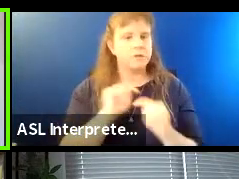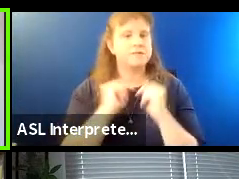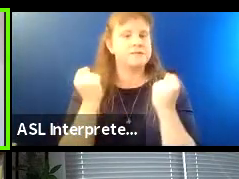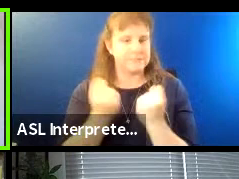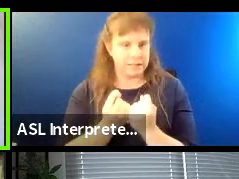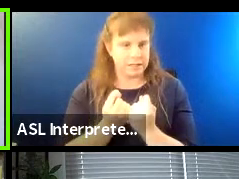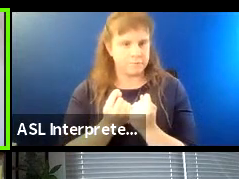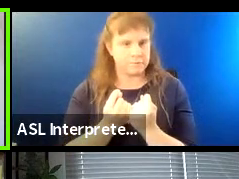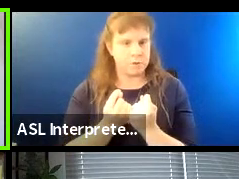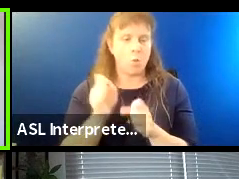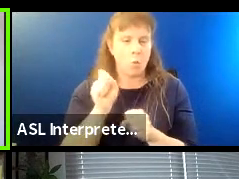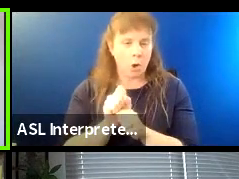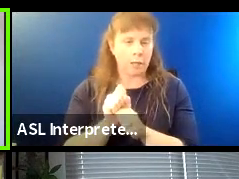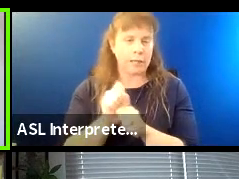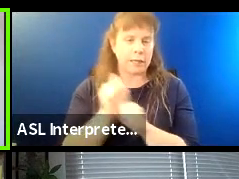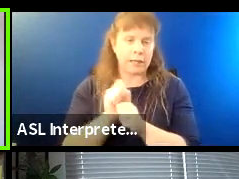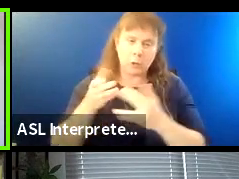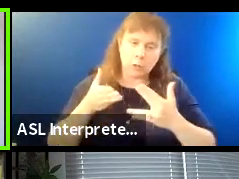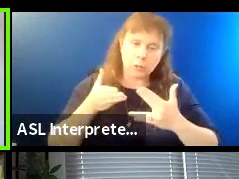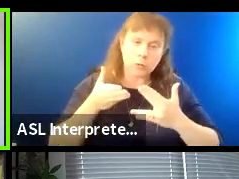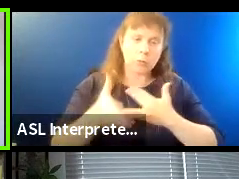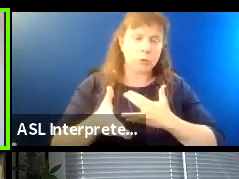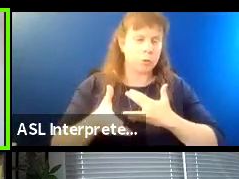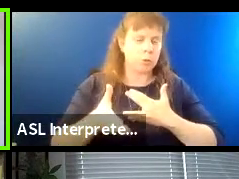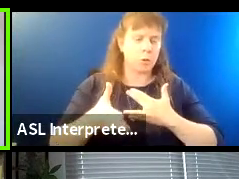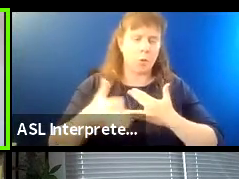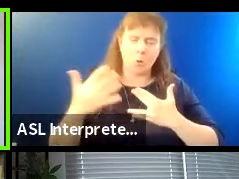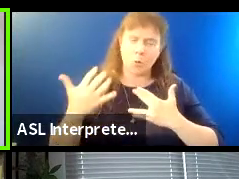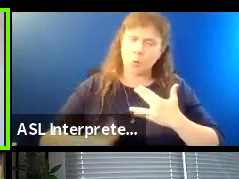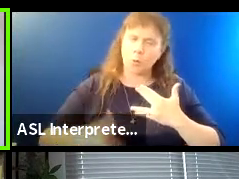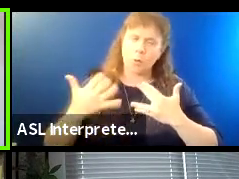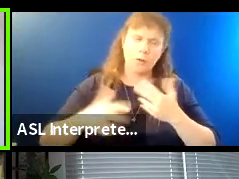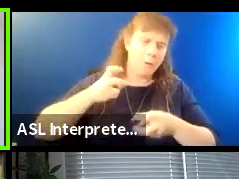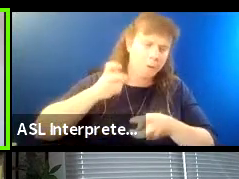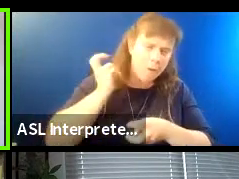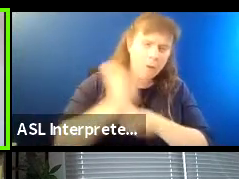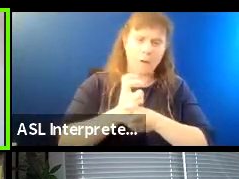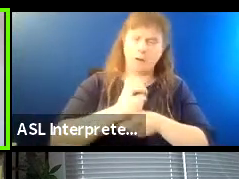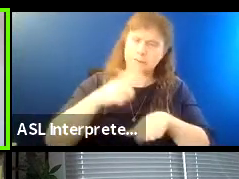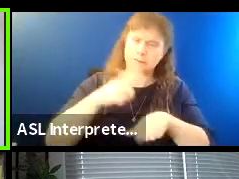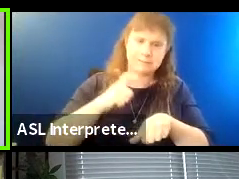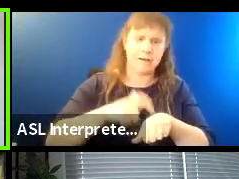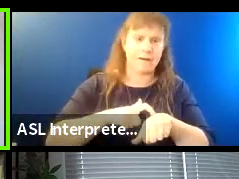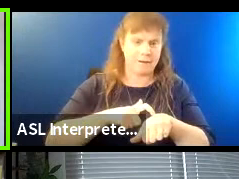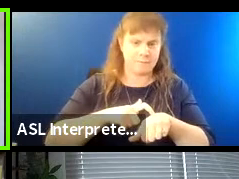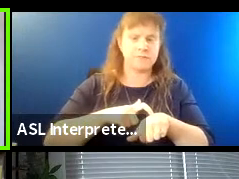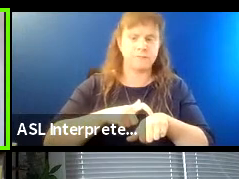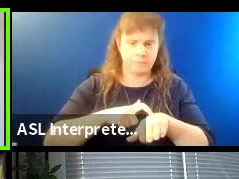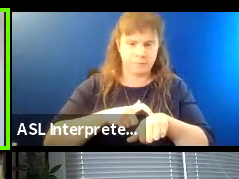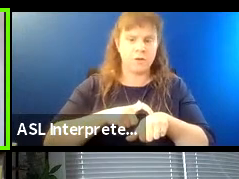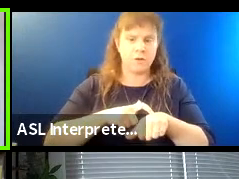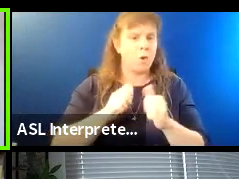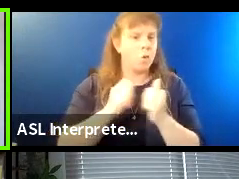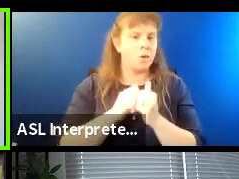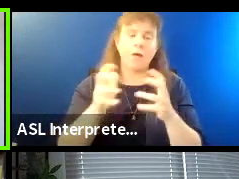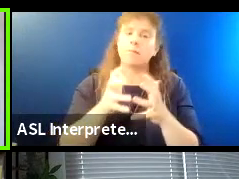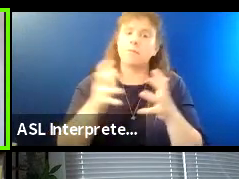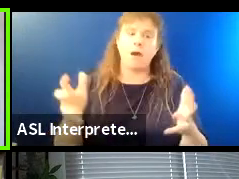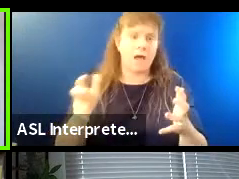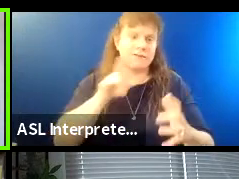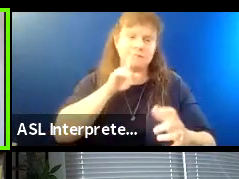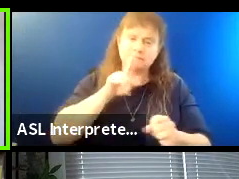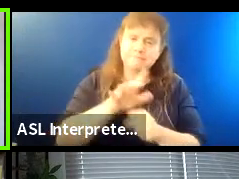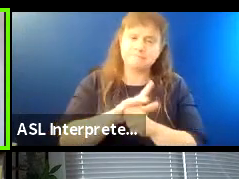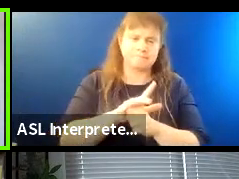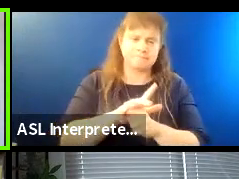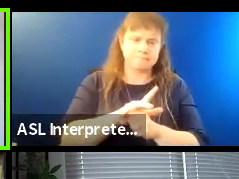been working through some extraordinary times, really with tremendous dedication. And I